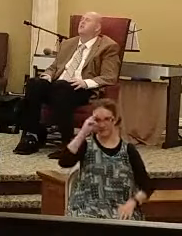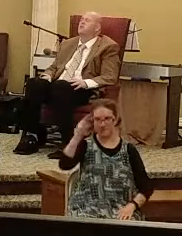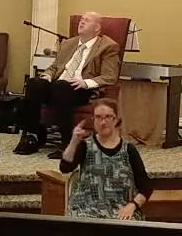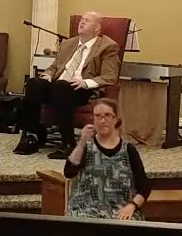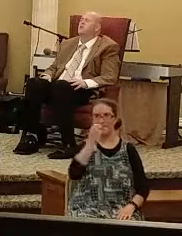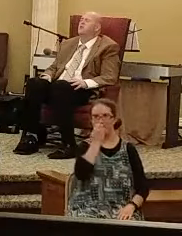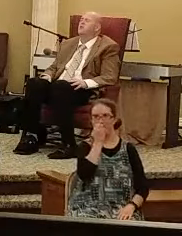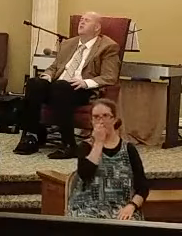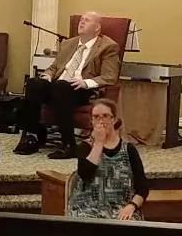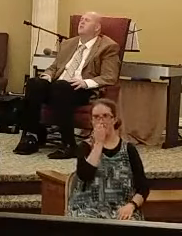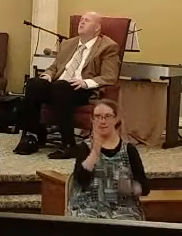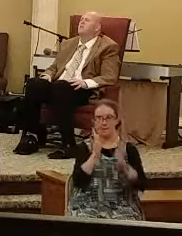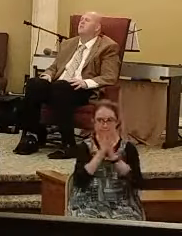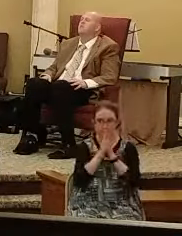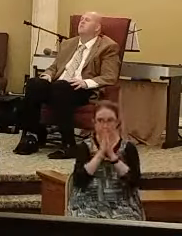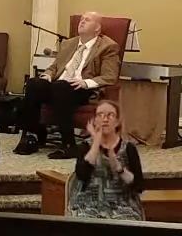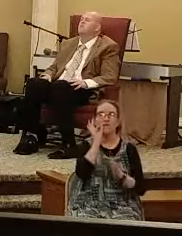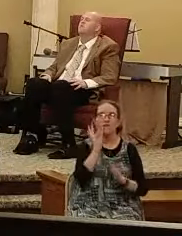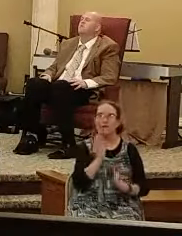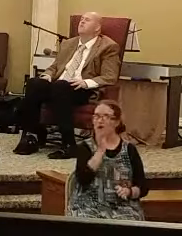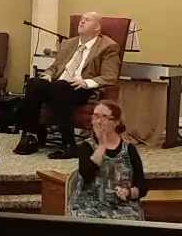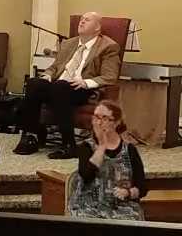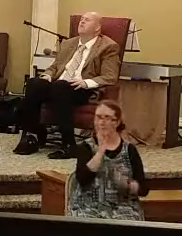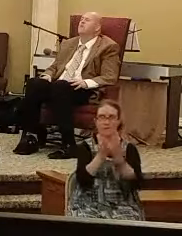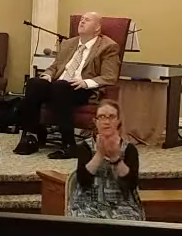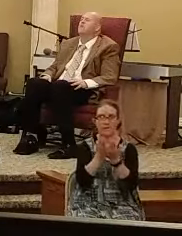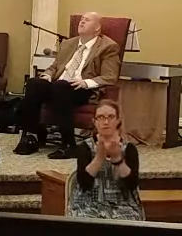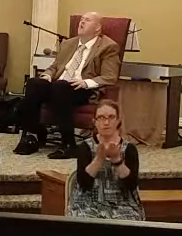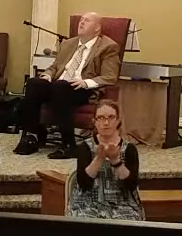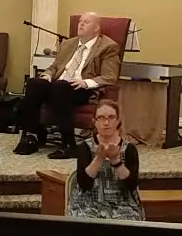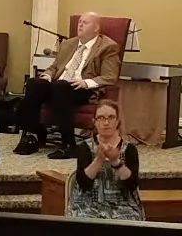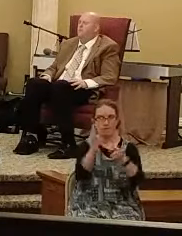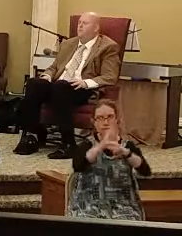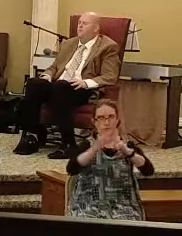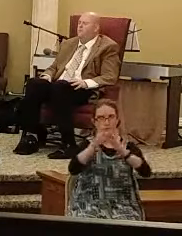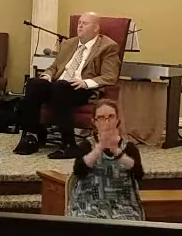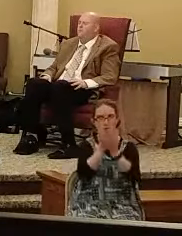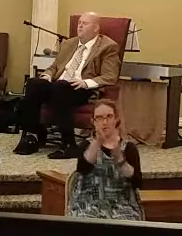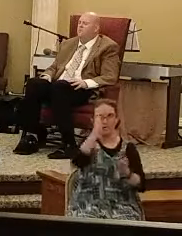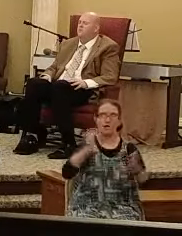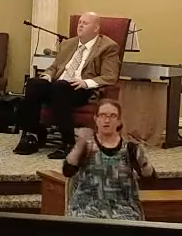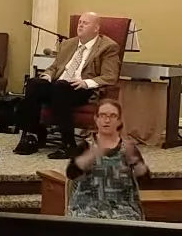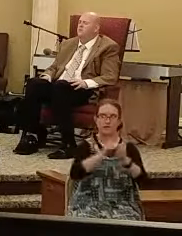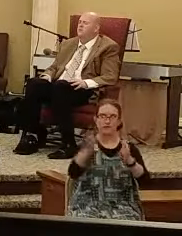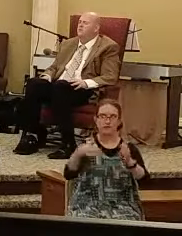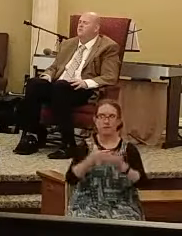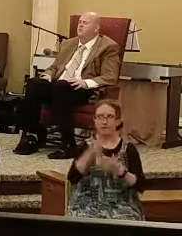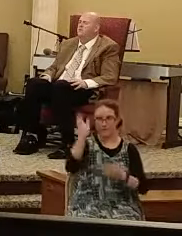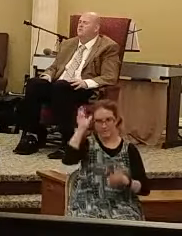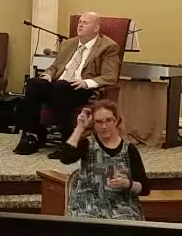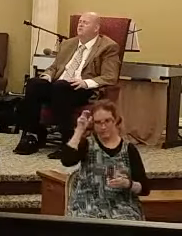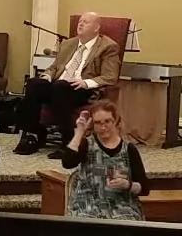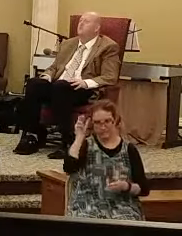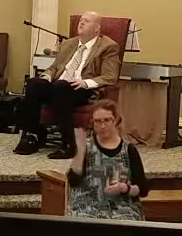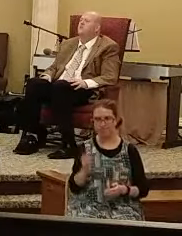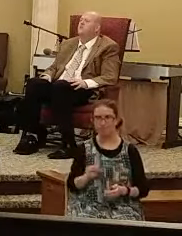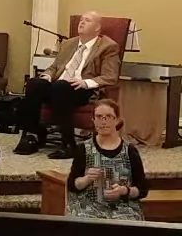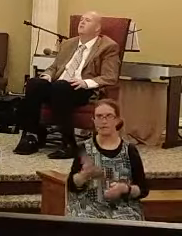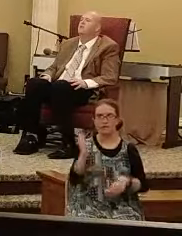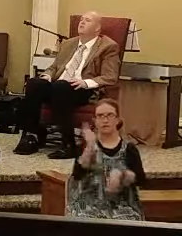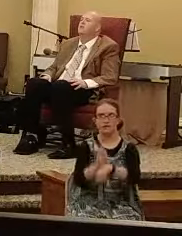Hallelujah. In prayer and fasting and reading the word and using that word of God against every enemy. Amen. To